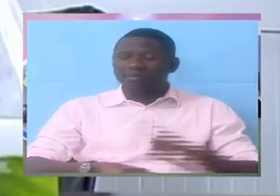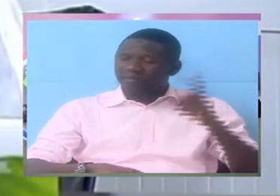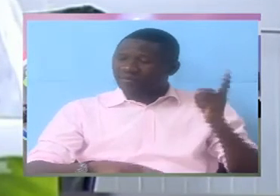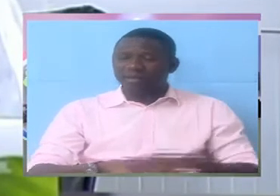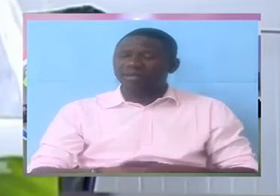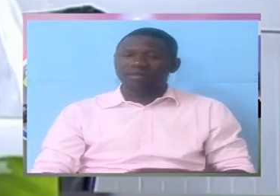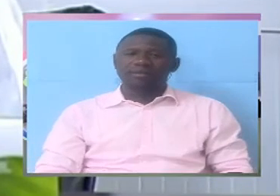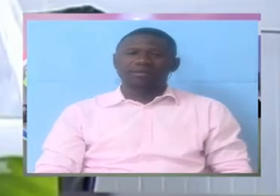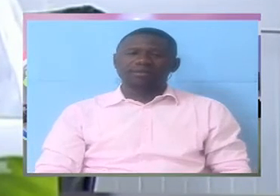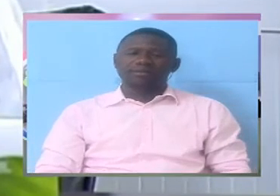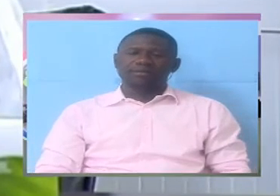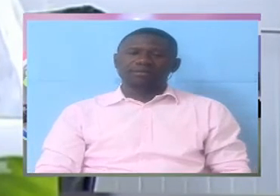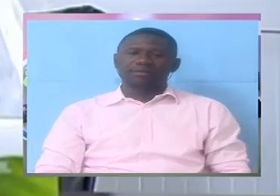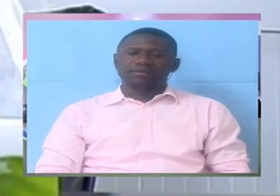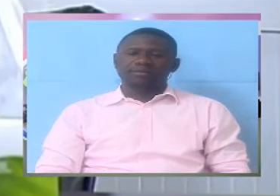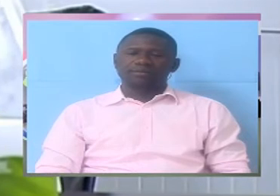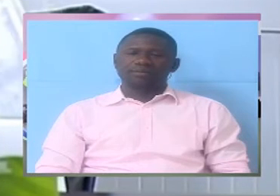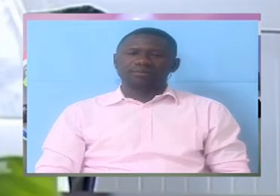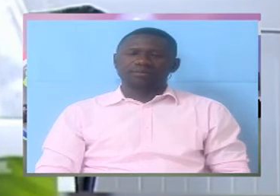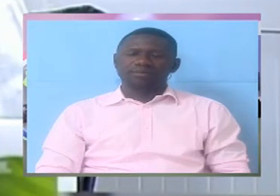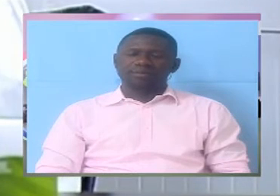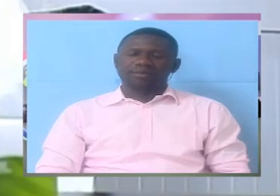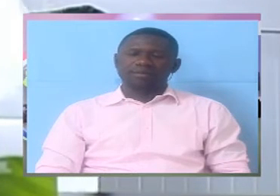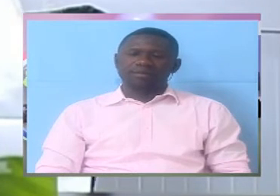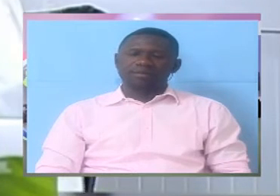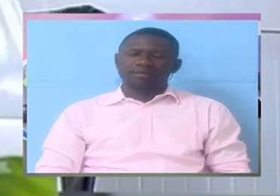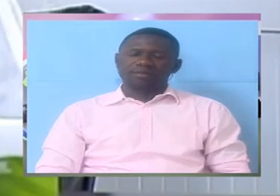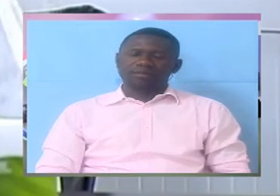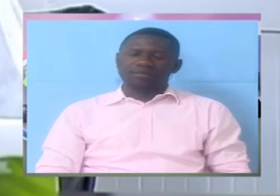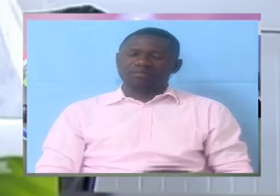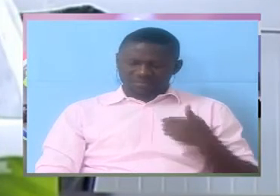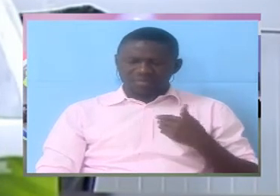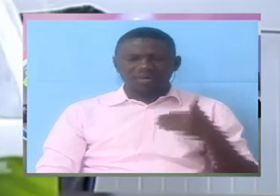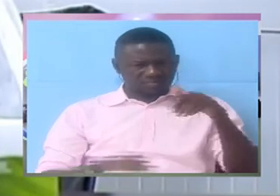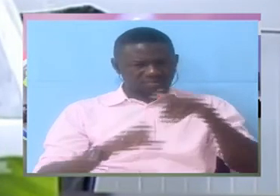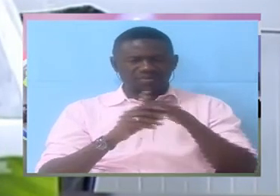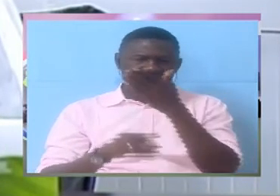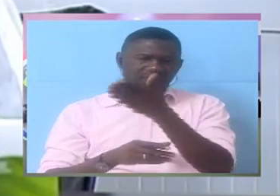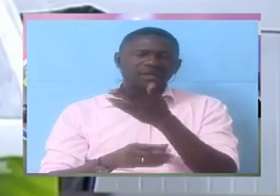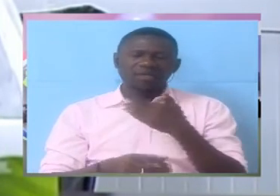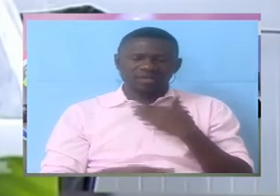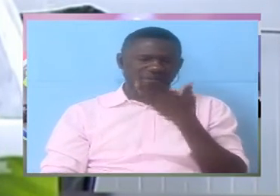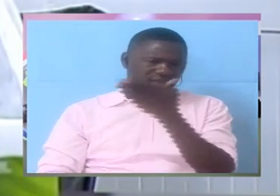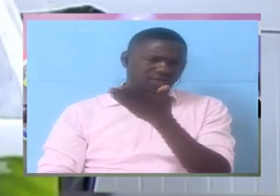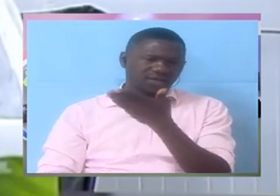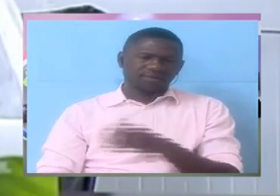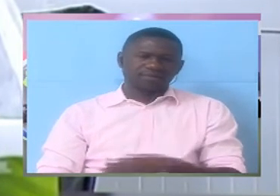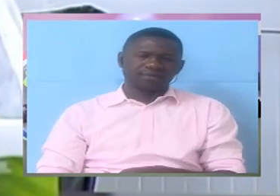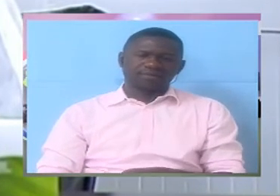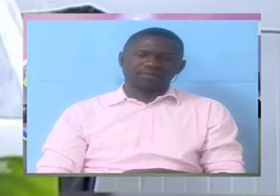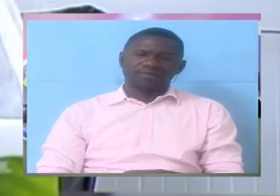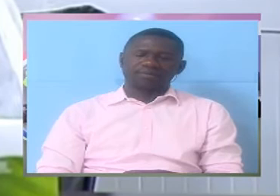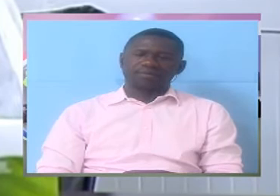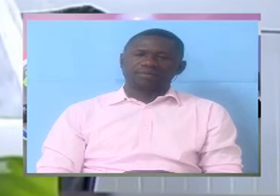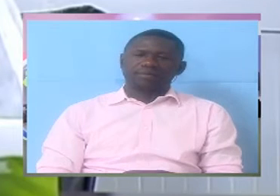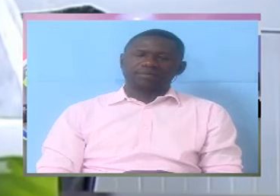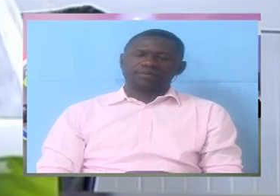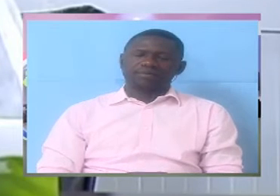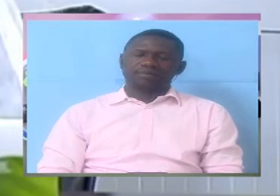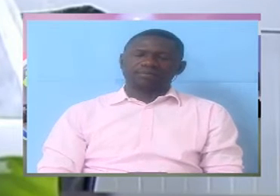that I was part of it, and I was at the scene anyway. You were at